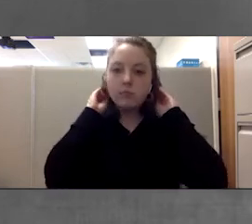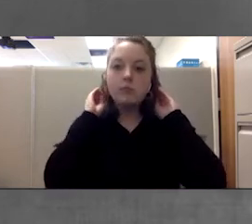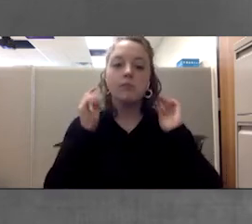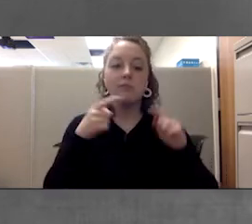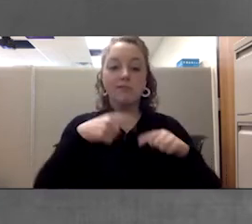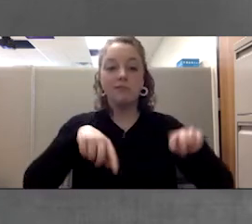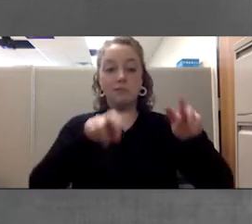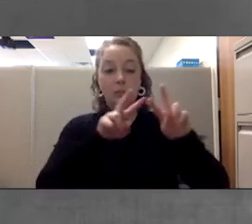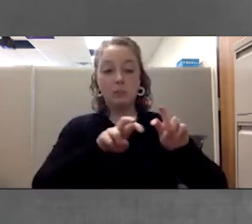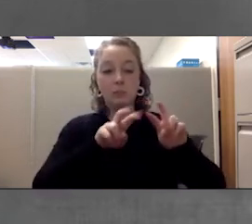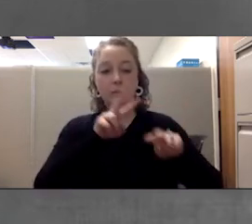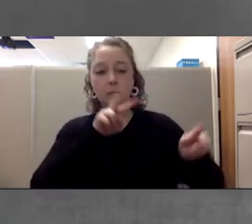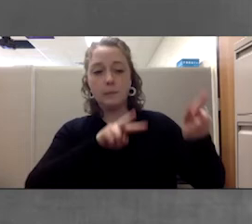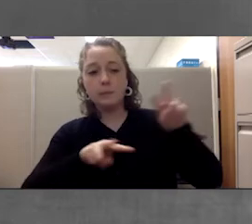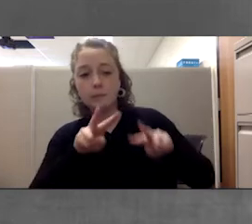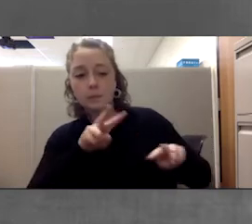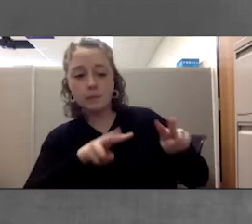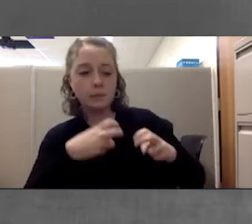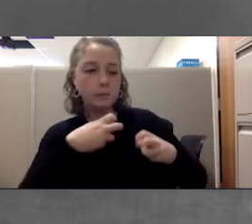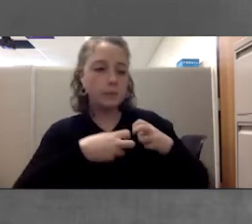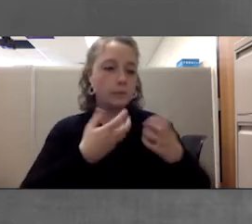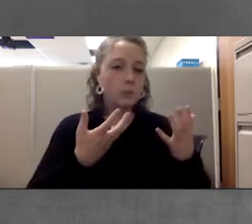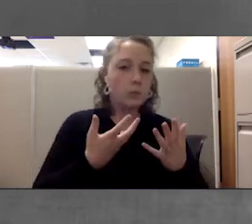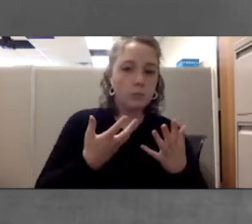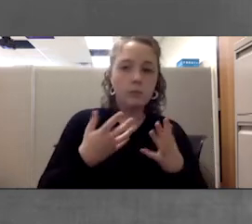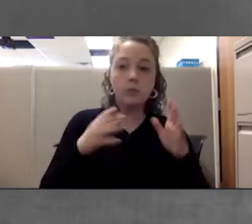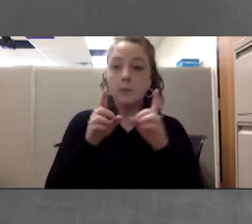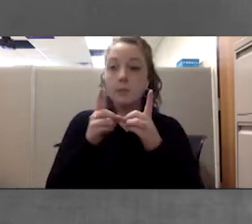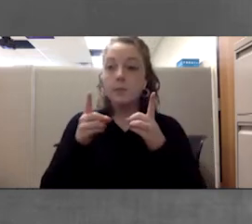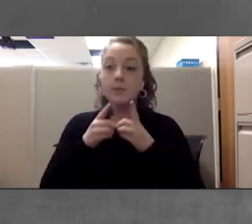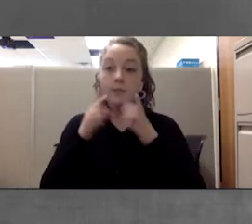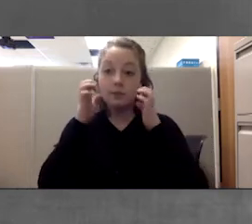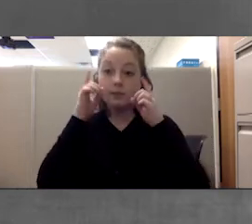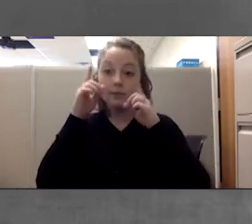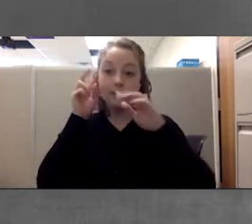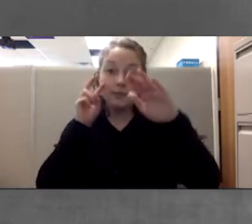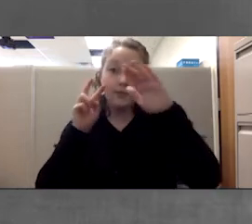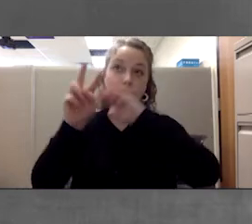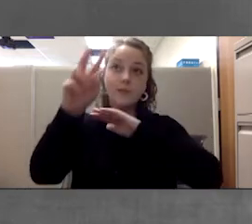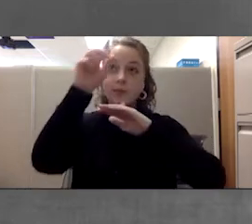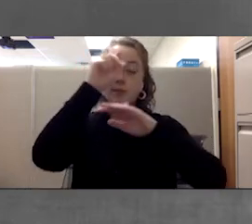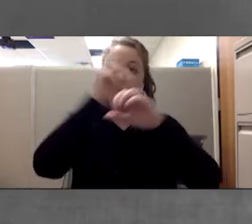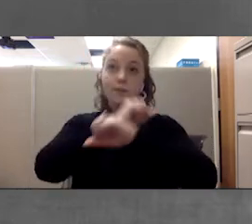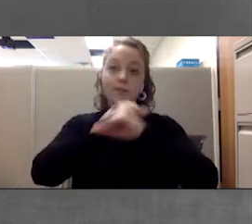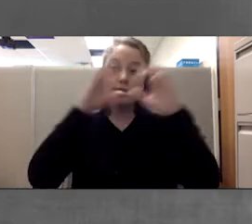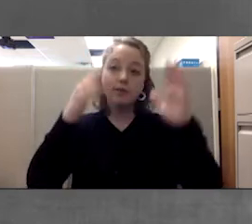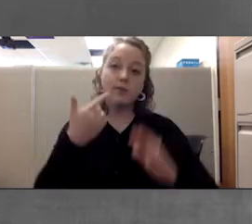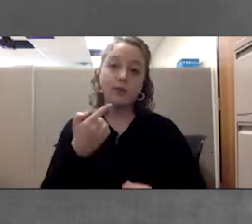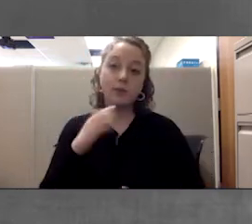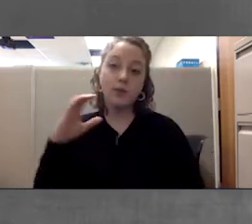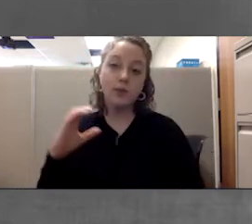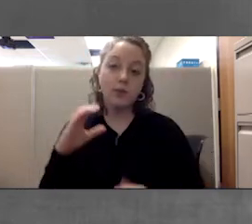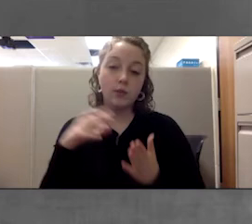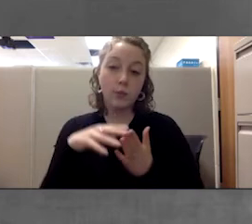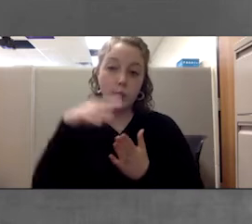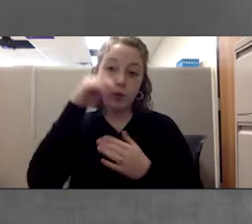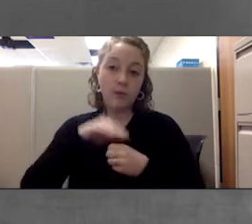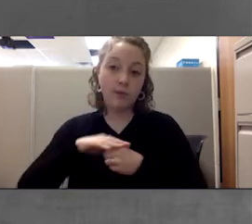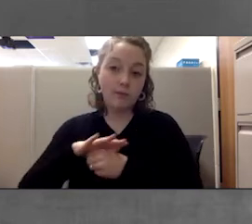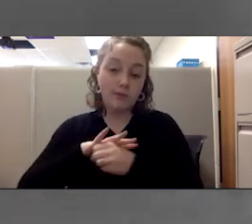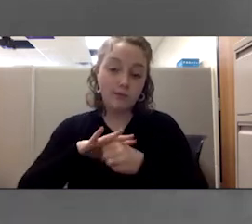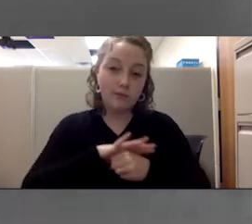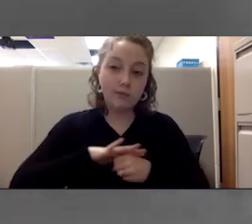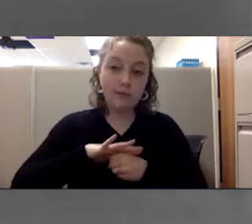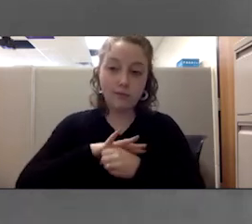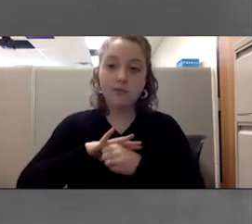district educational vision. We talked about those 21st century learning environments. We've talked about the demographics and the staffing